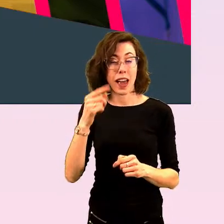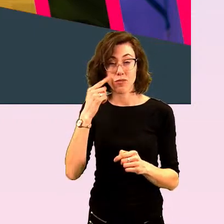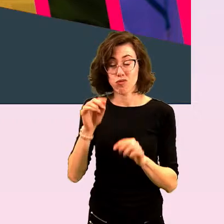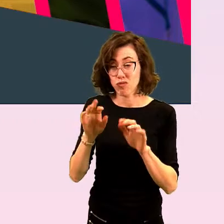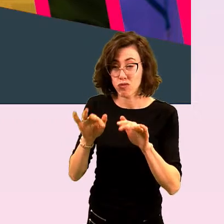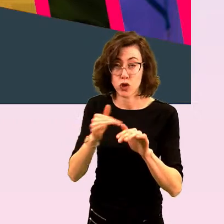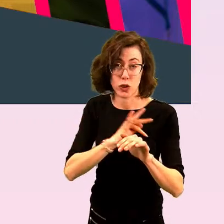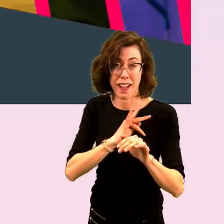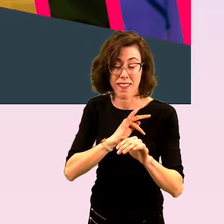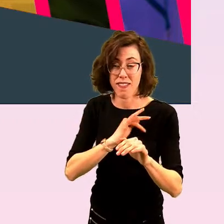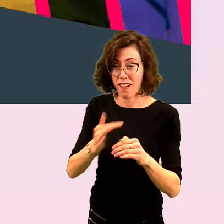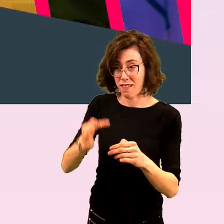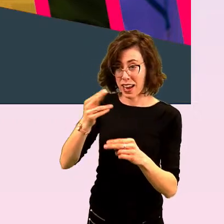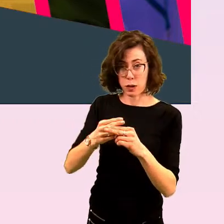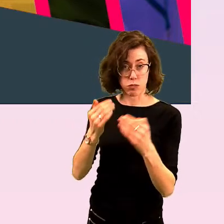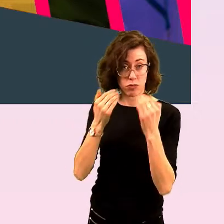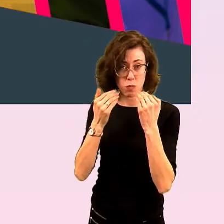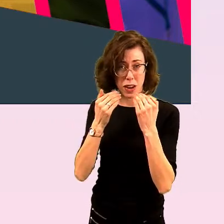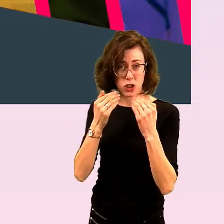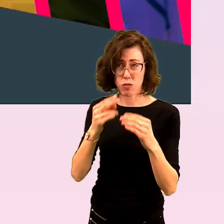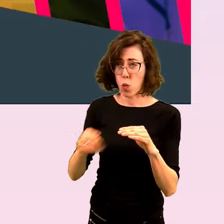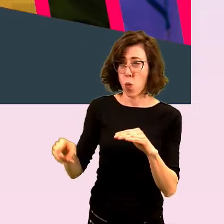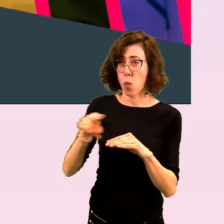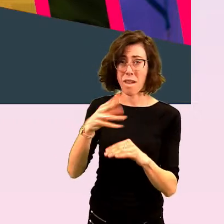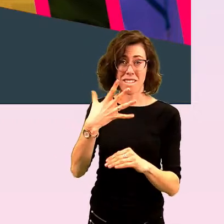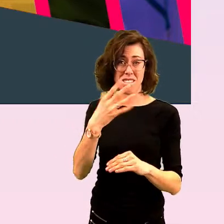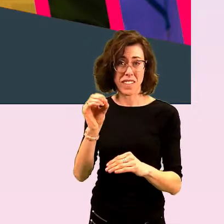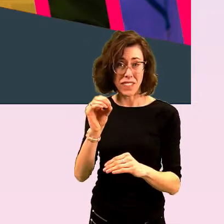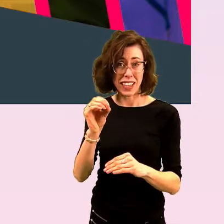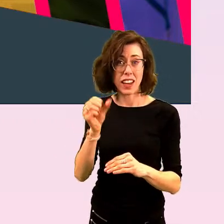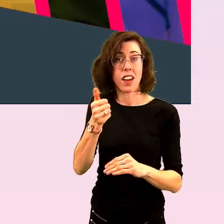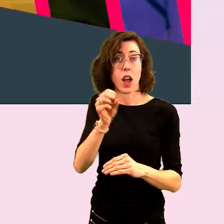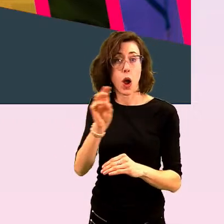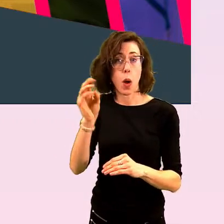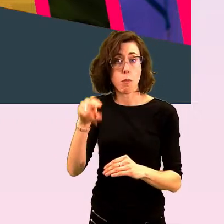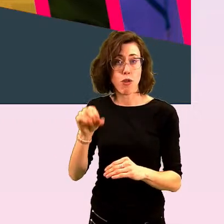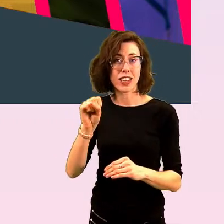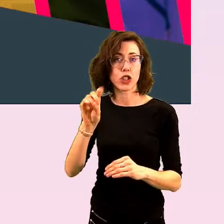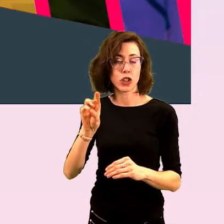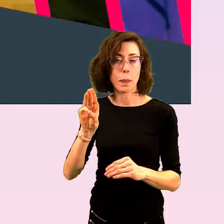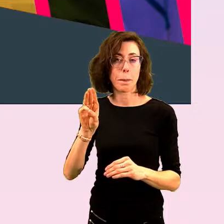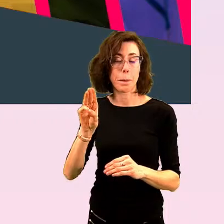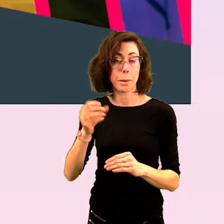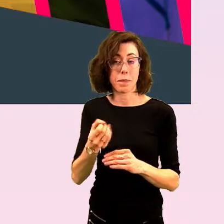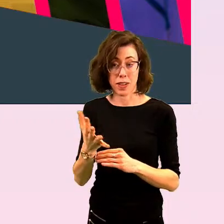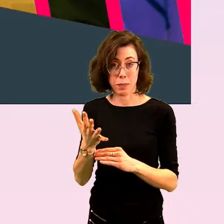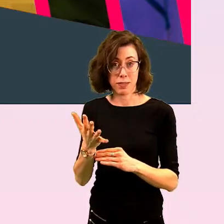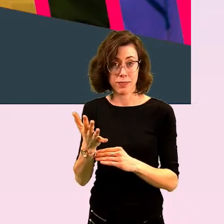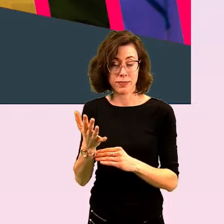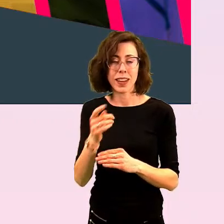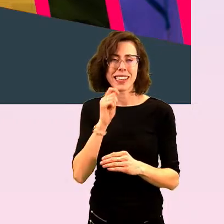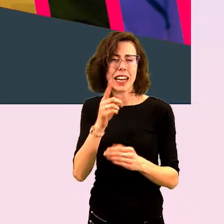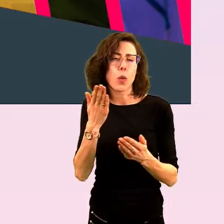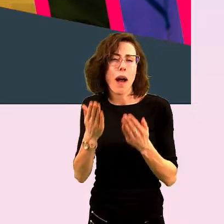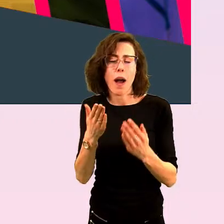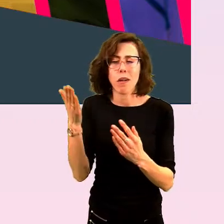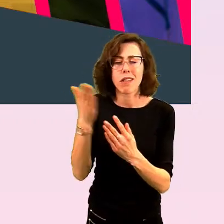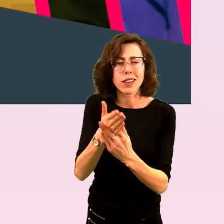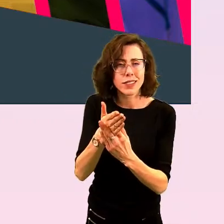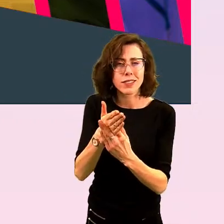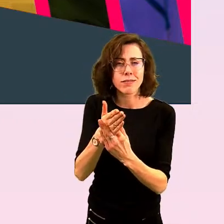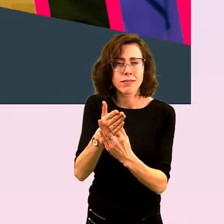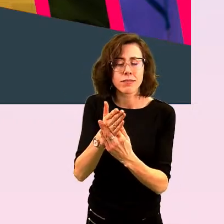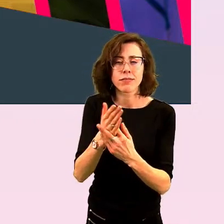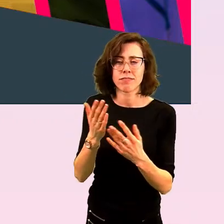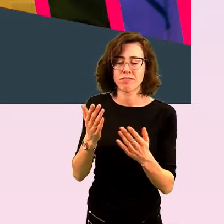available, and the different ways in how you can access those. There's lots out there. I mean,